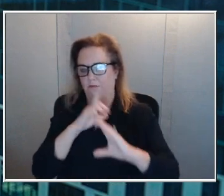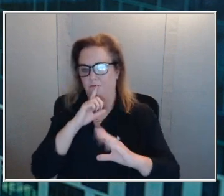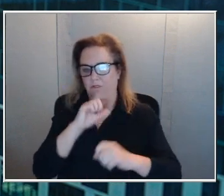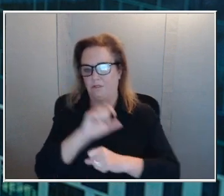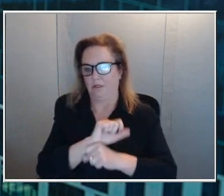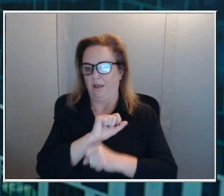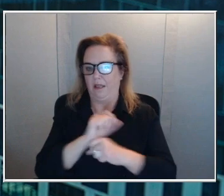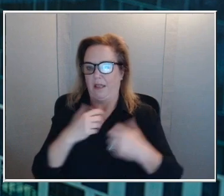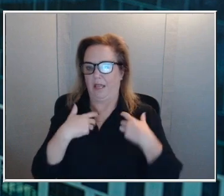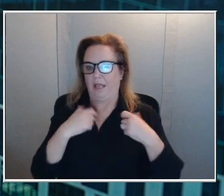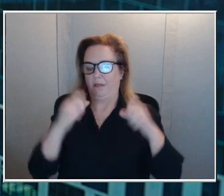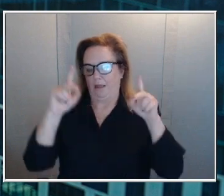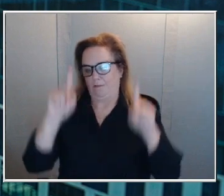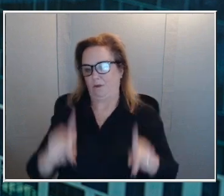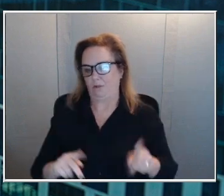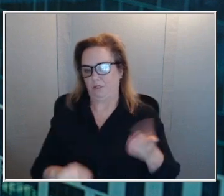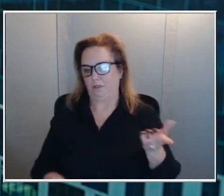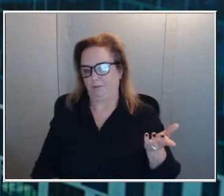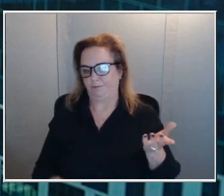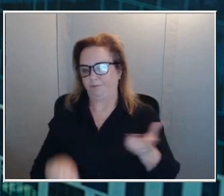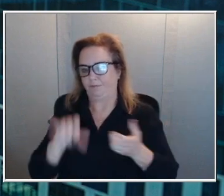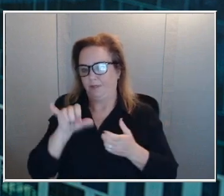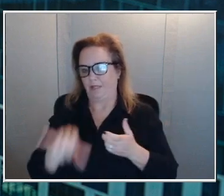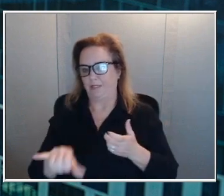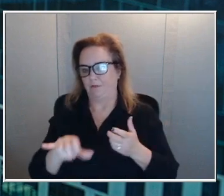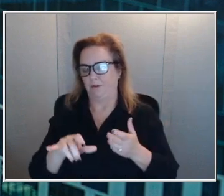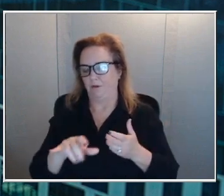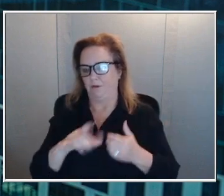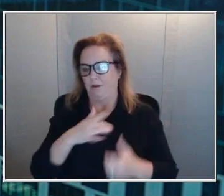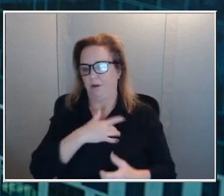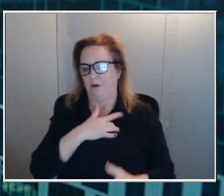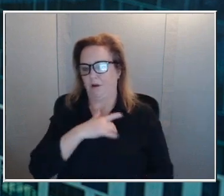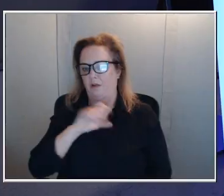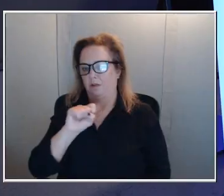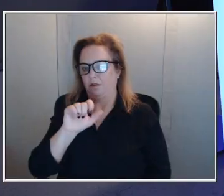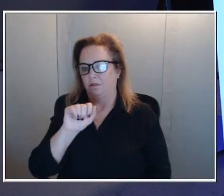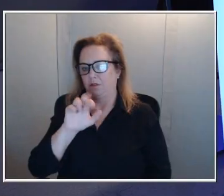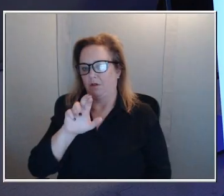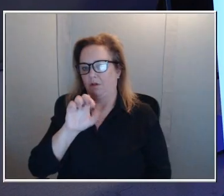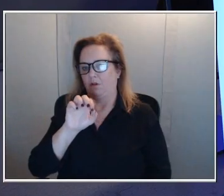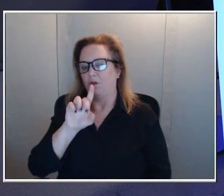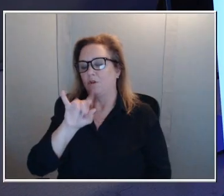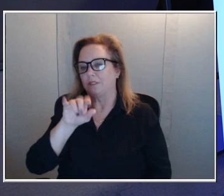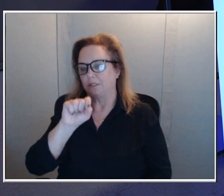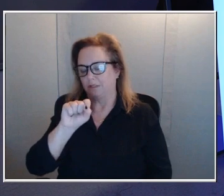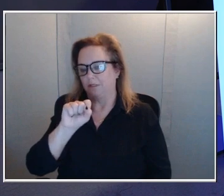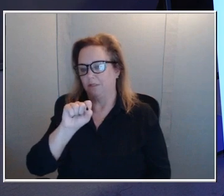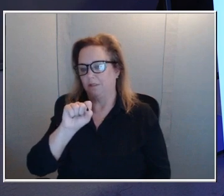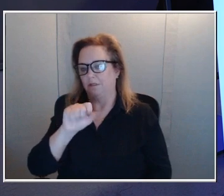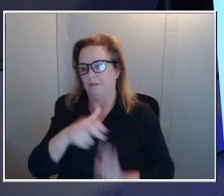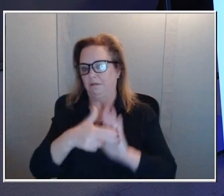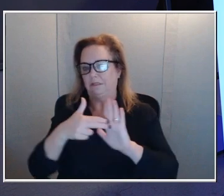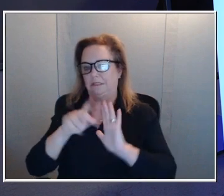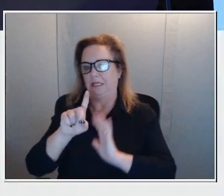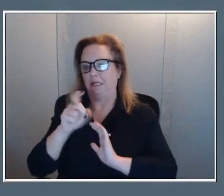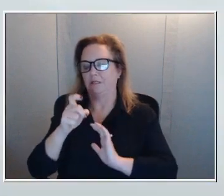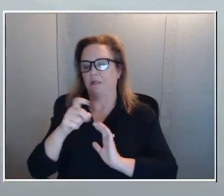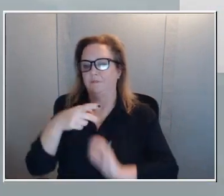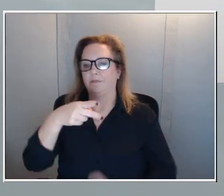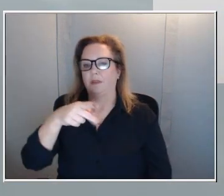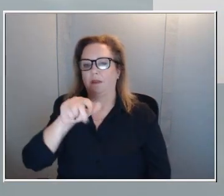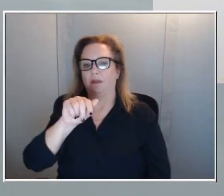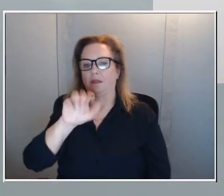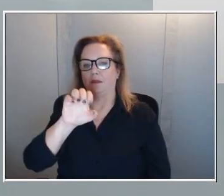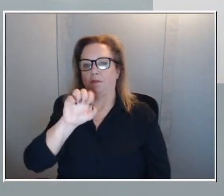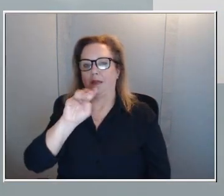healthy person. And that's where we got to the cardiac sarcoidosis diagnosis. So you shared a readout from Kim's pacemaker on the day of the